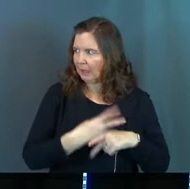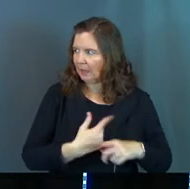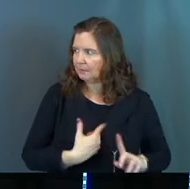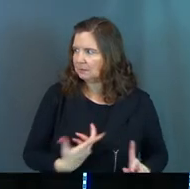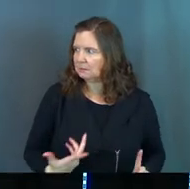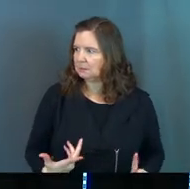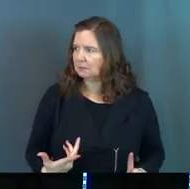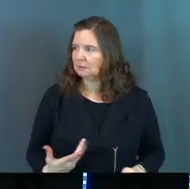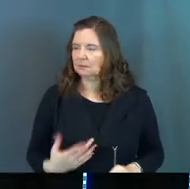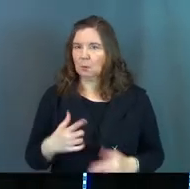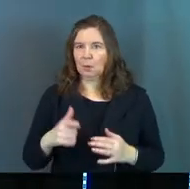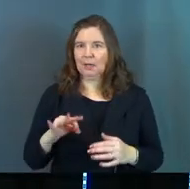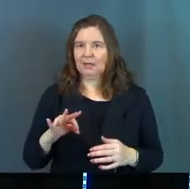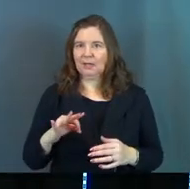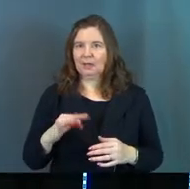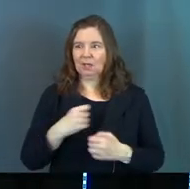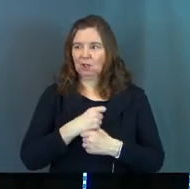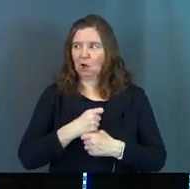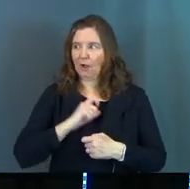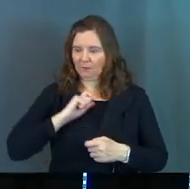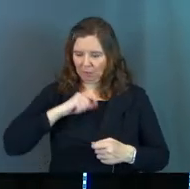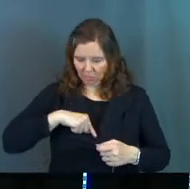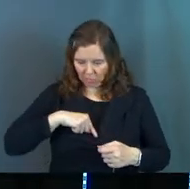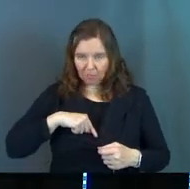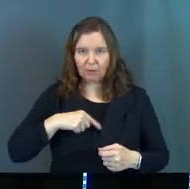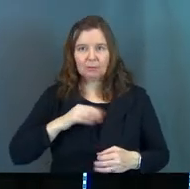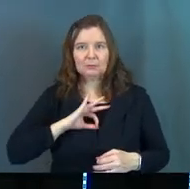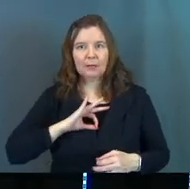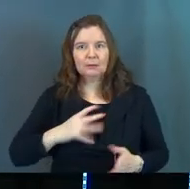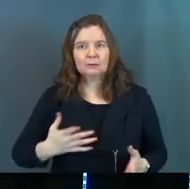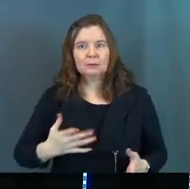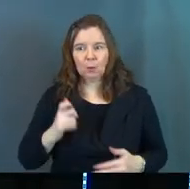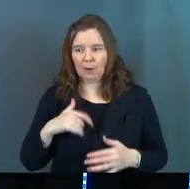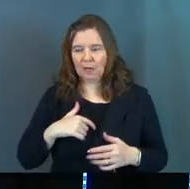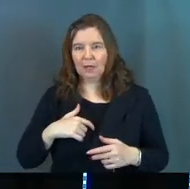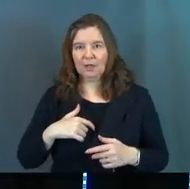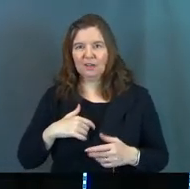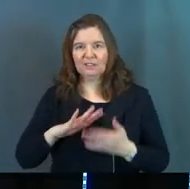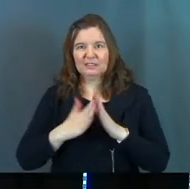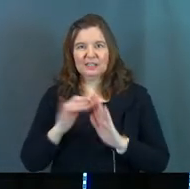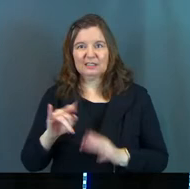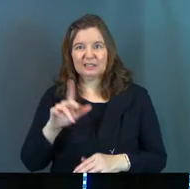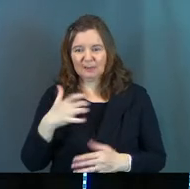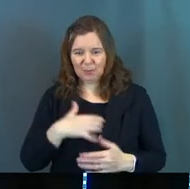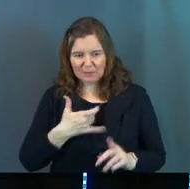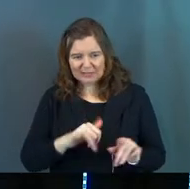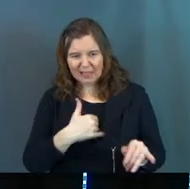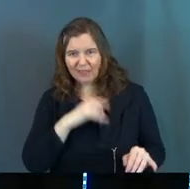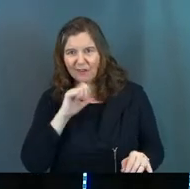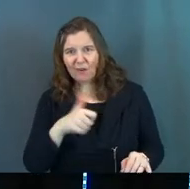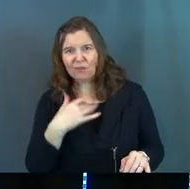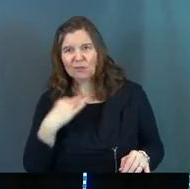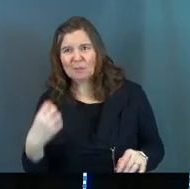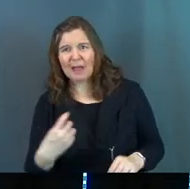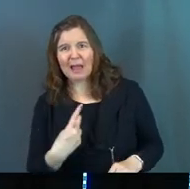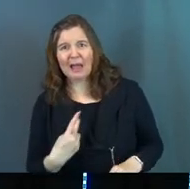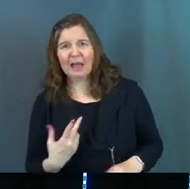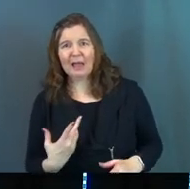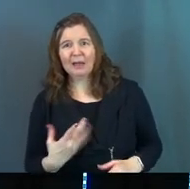kept? What if there's a coffee stain? What if it falls out of style? I'm going to wish I still had that shirt